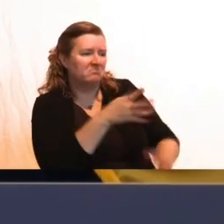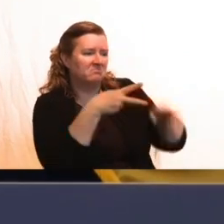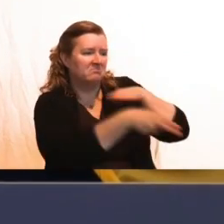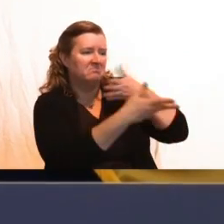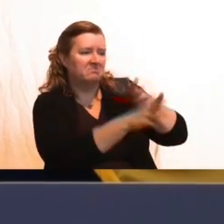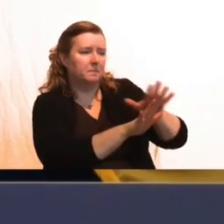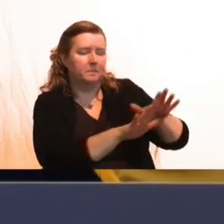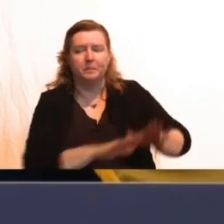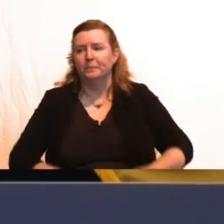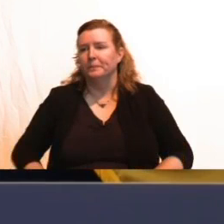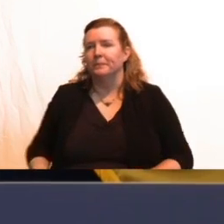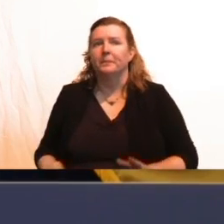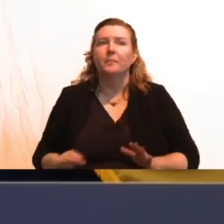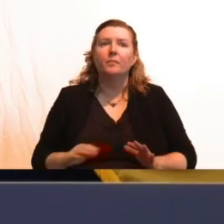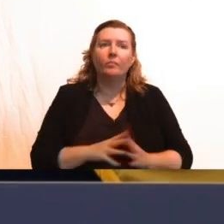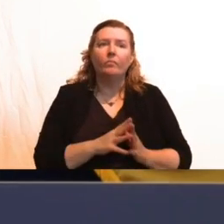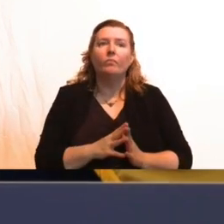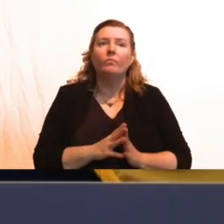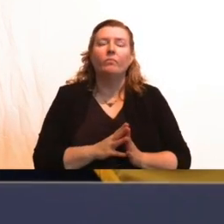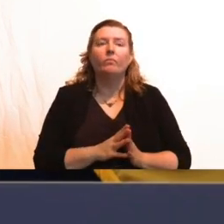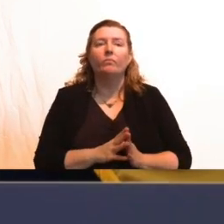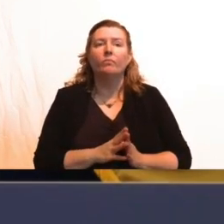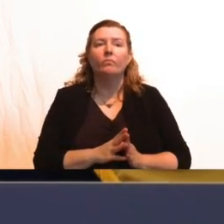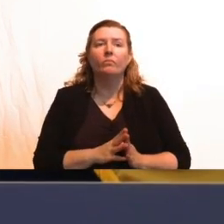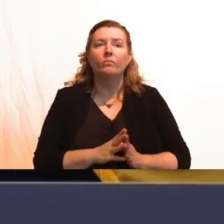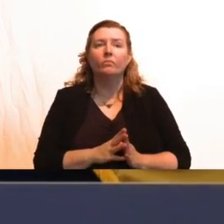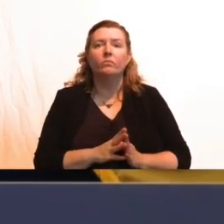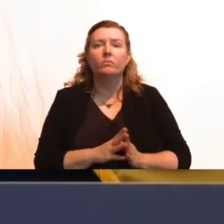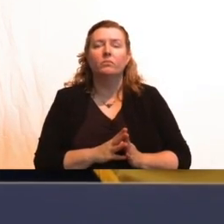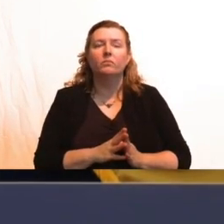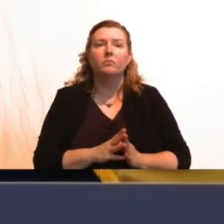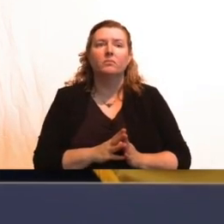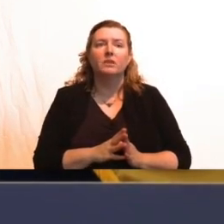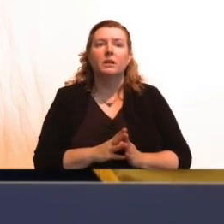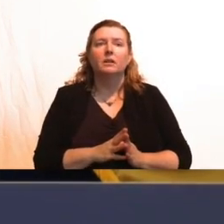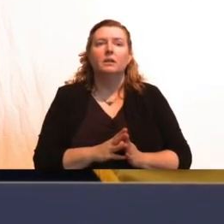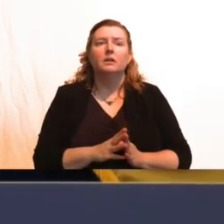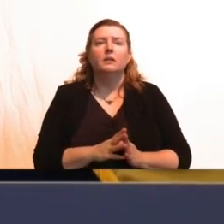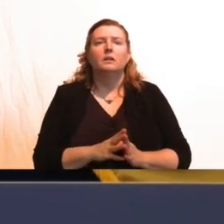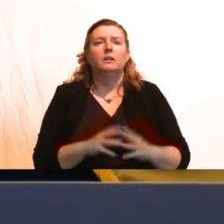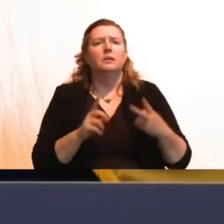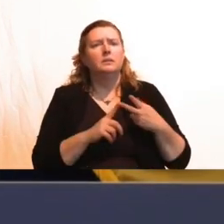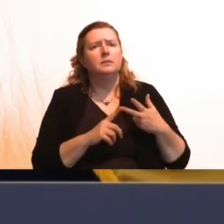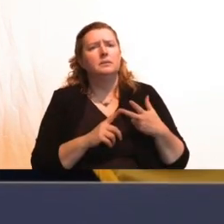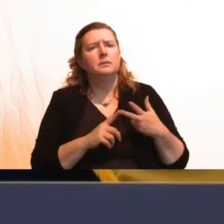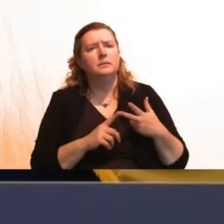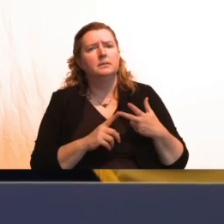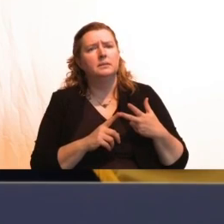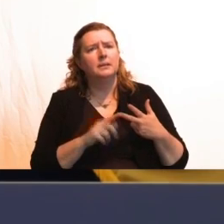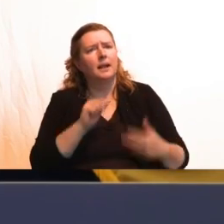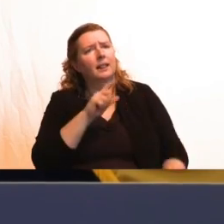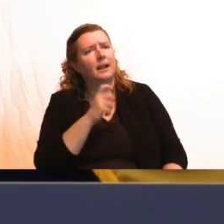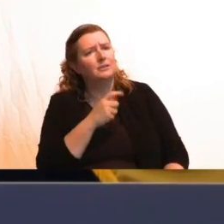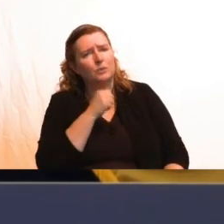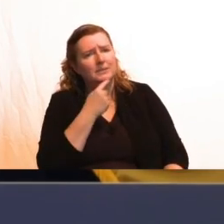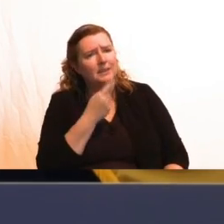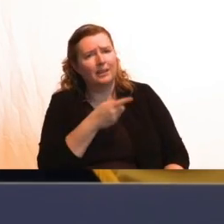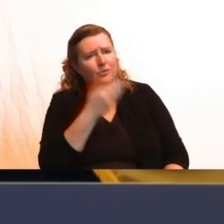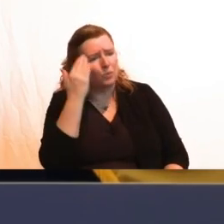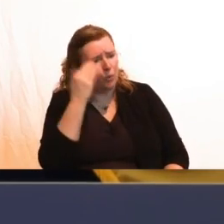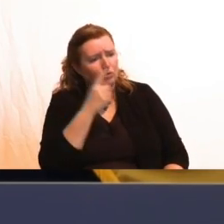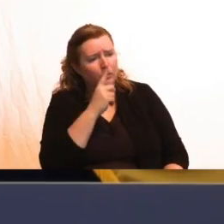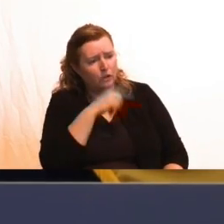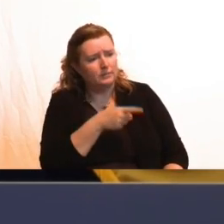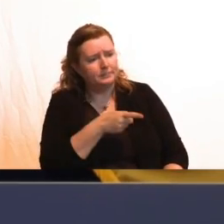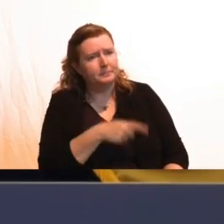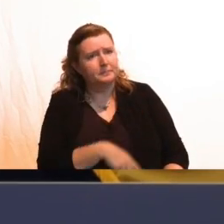Don't say stuff, Alex, that you know is false. So we didn't, quote unquote, send people back to their death. What do you get